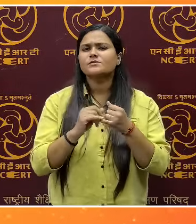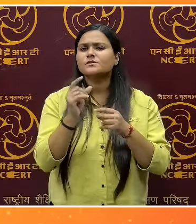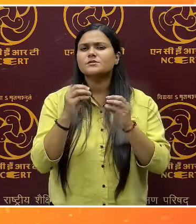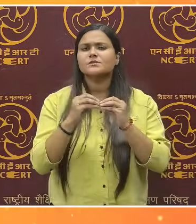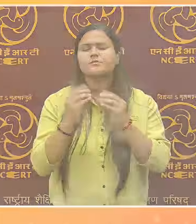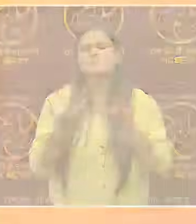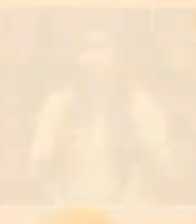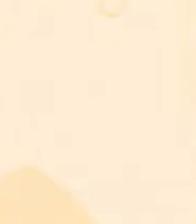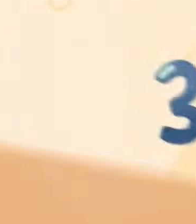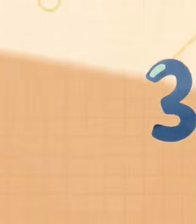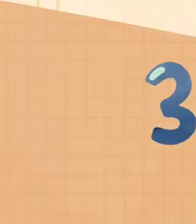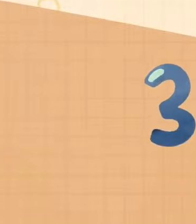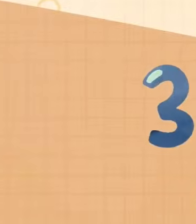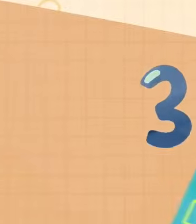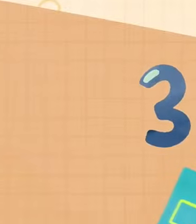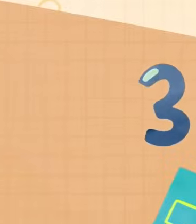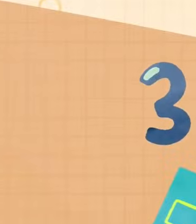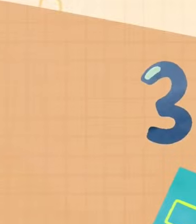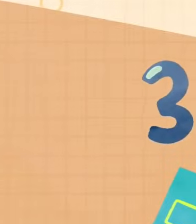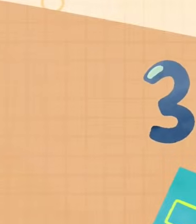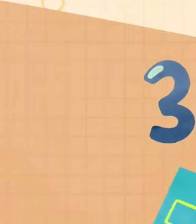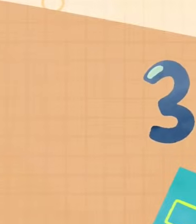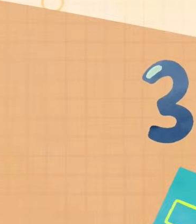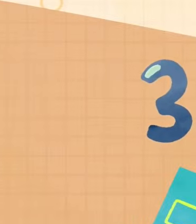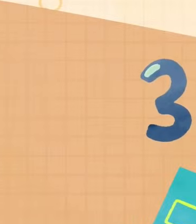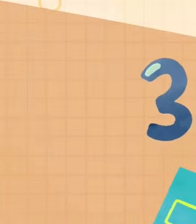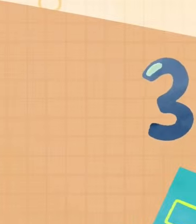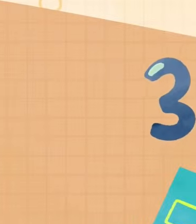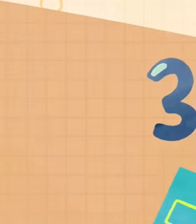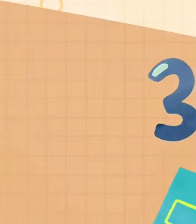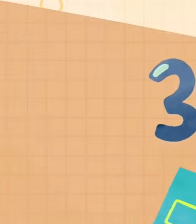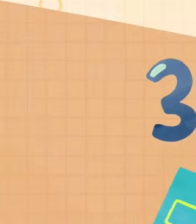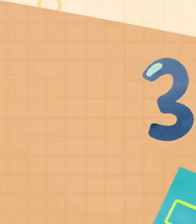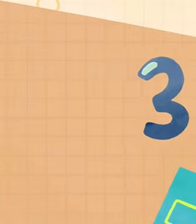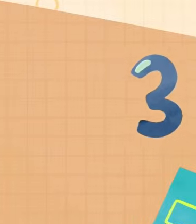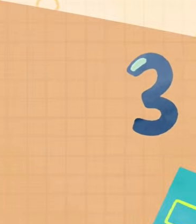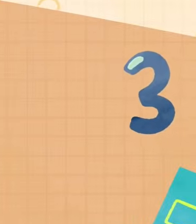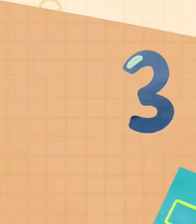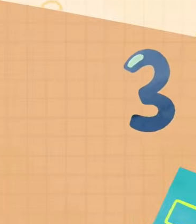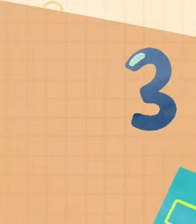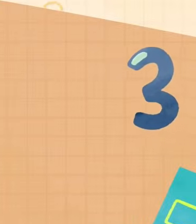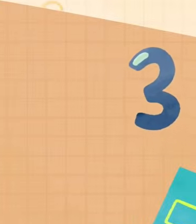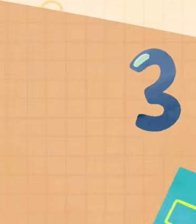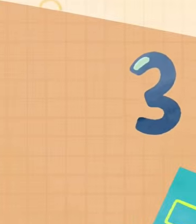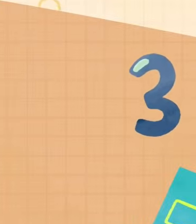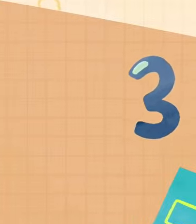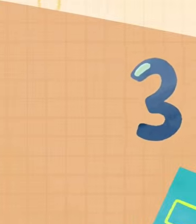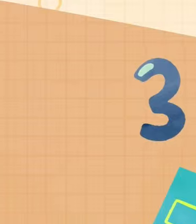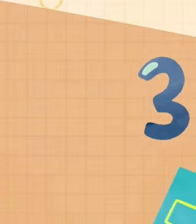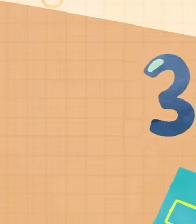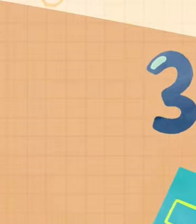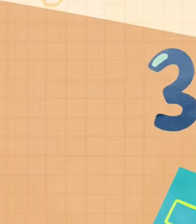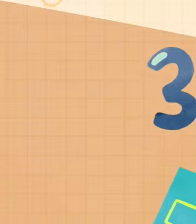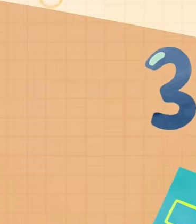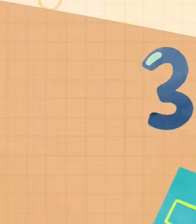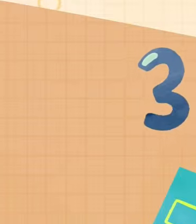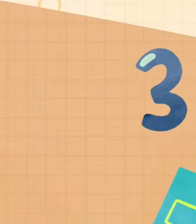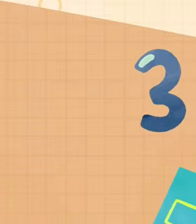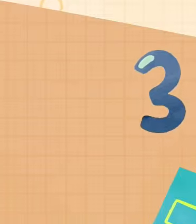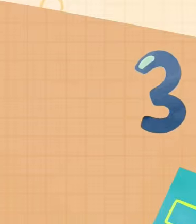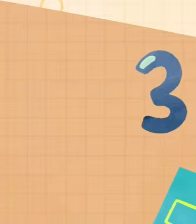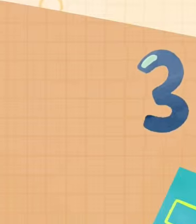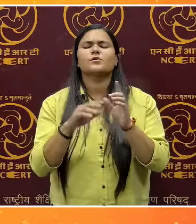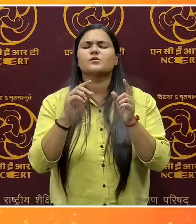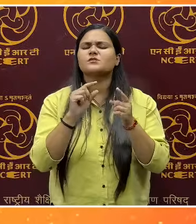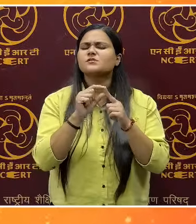mathematics, and the topic that we have taken up today is power play from your textbook. Well, what exactly is